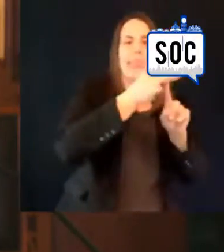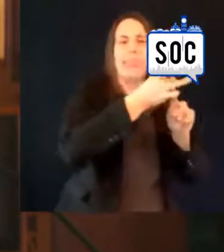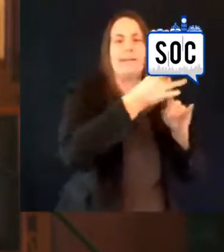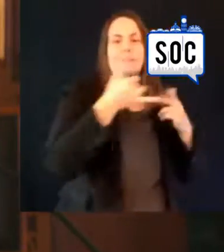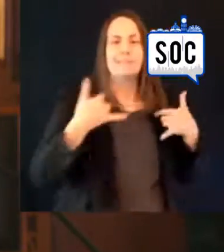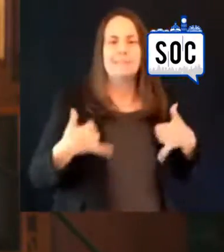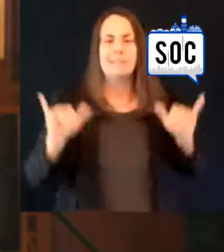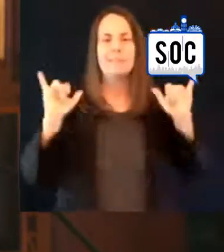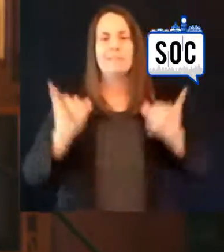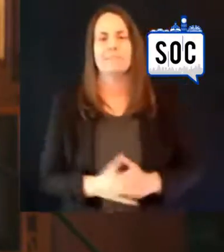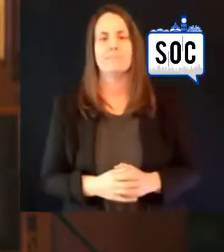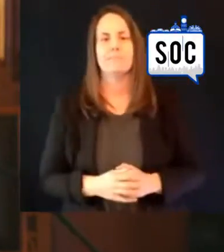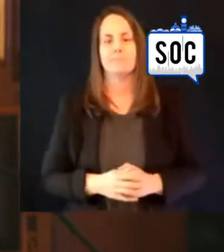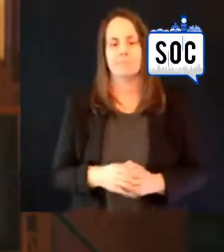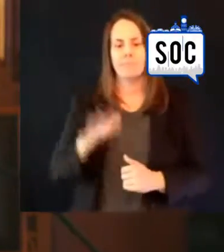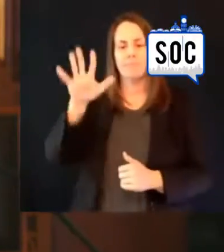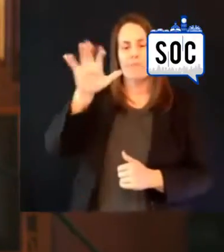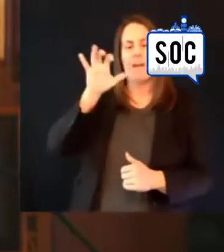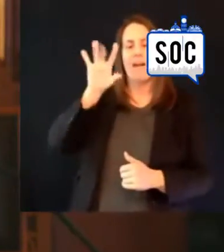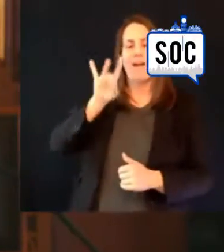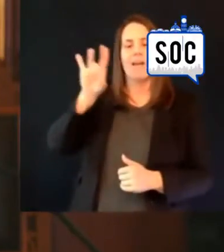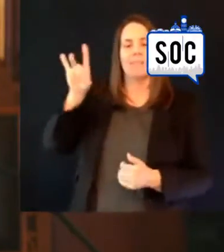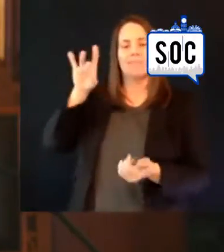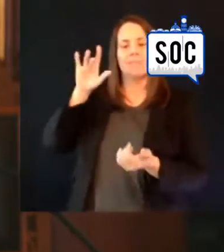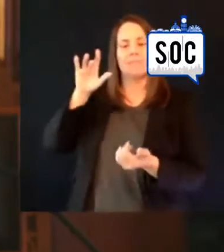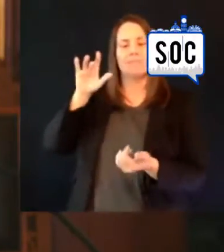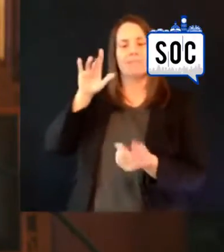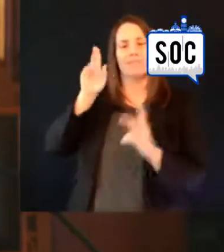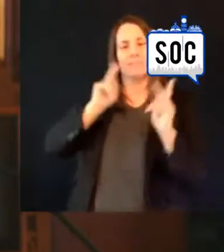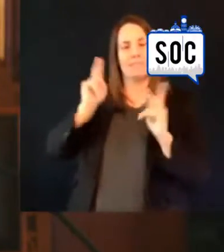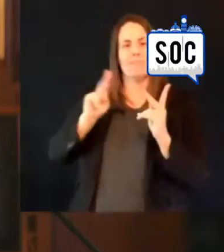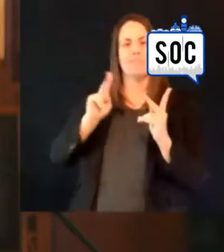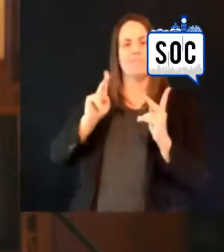COVID-19 today, which brings our total to